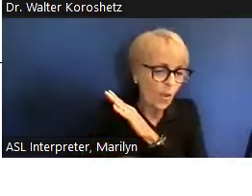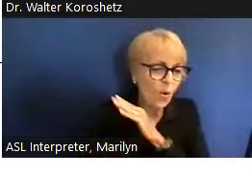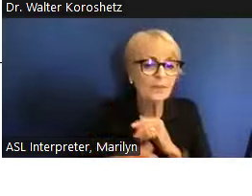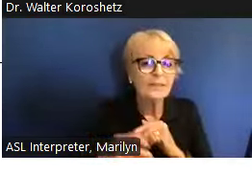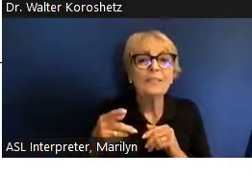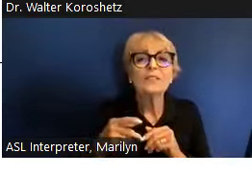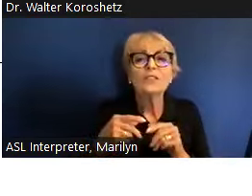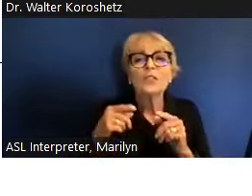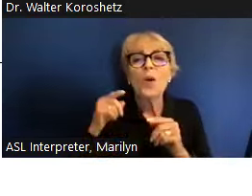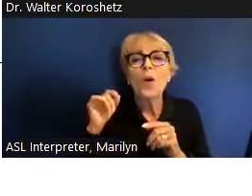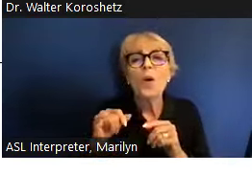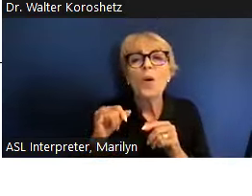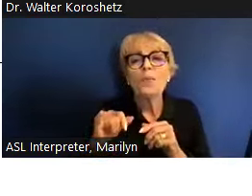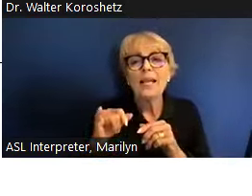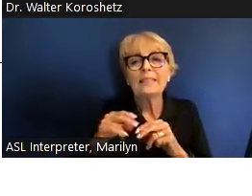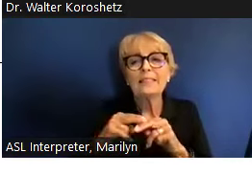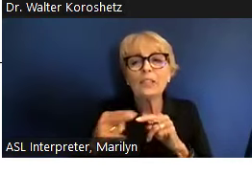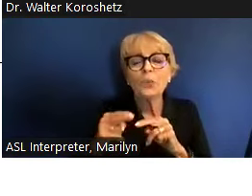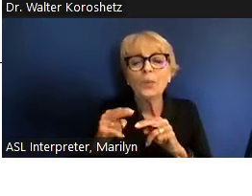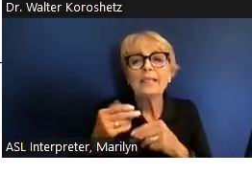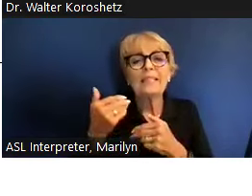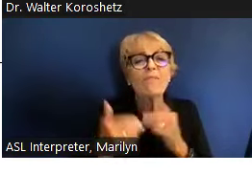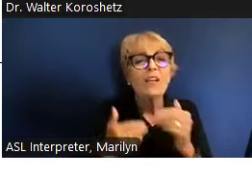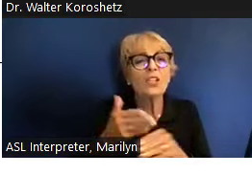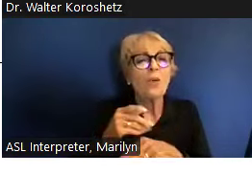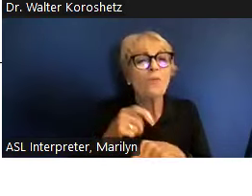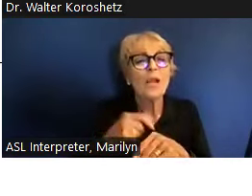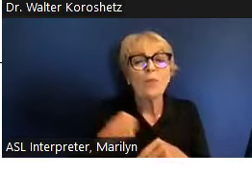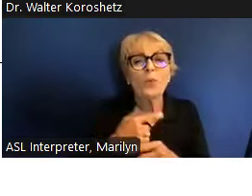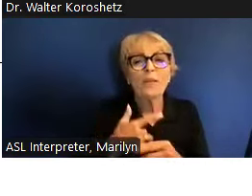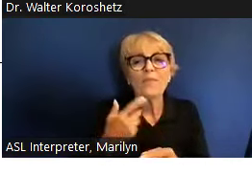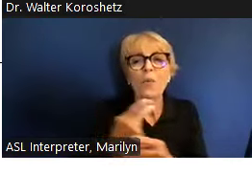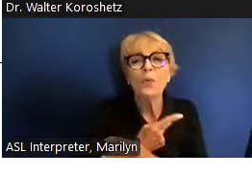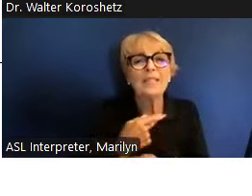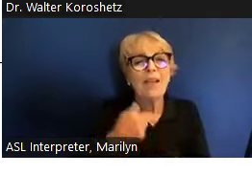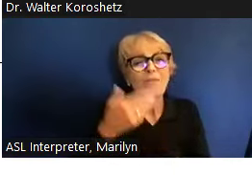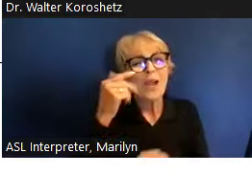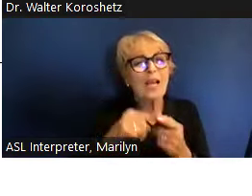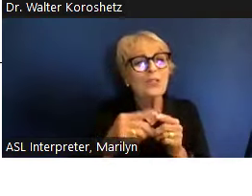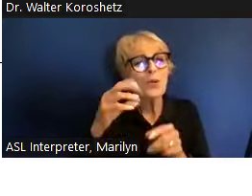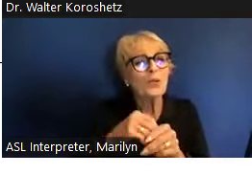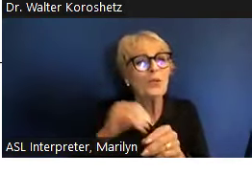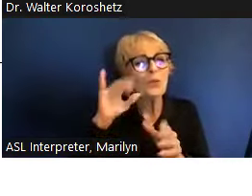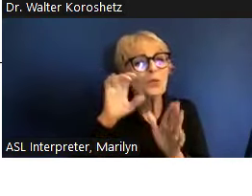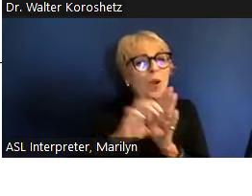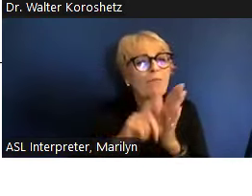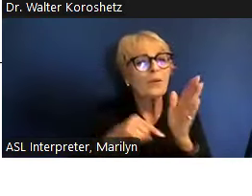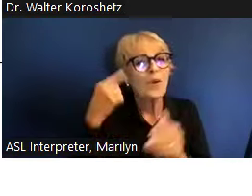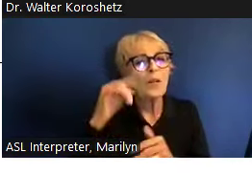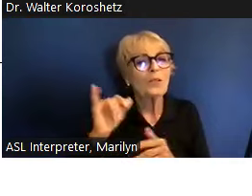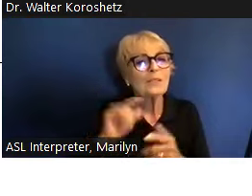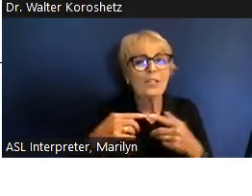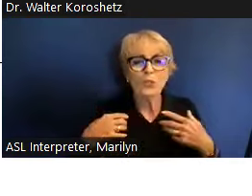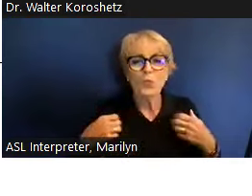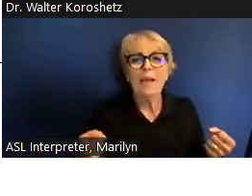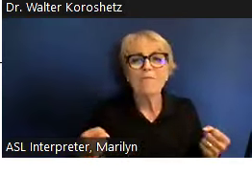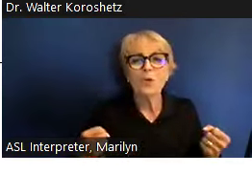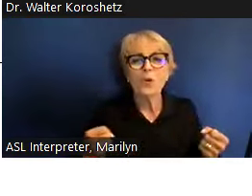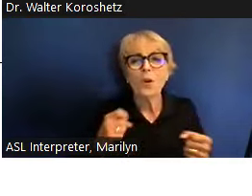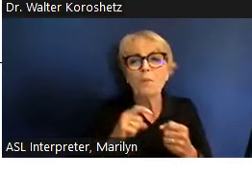decreased functioning over time, we feel worse. And so I forgot to include the graphic about what it looks like to be recovering, but it's